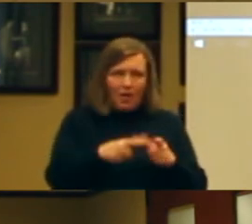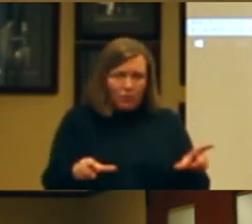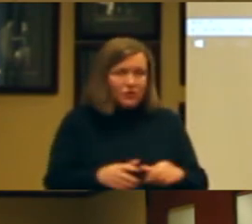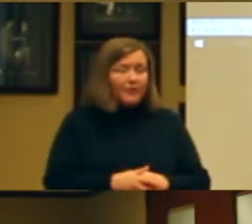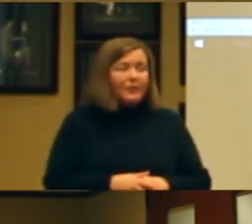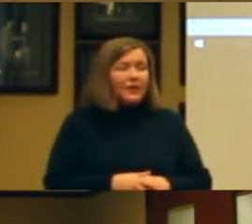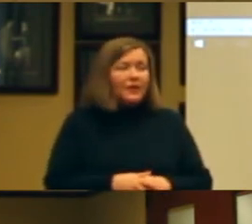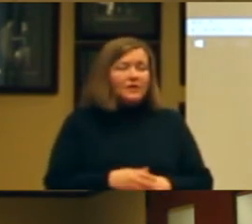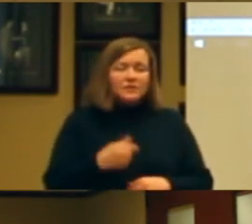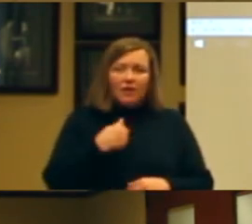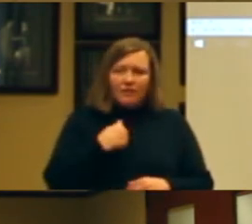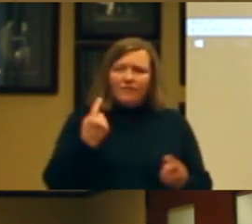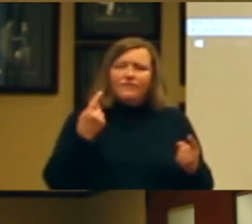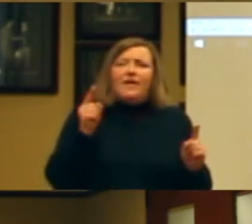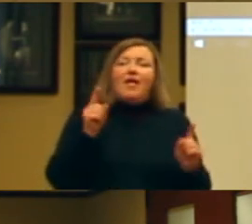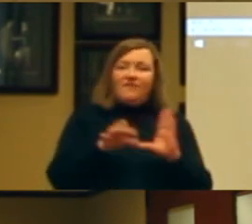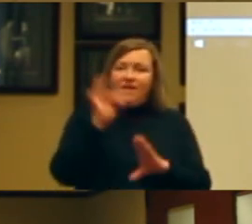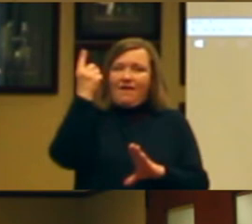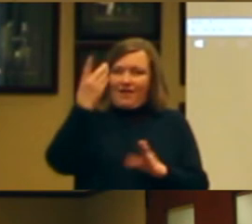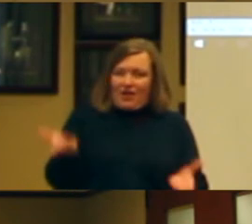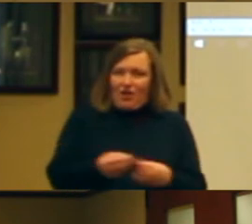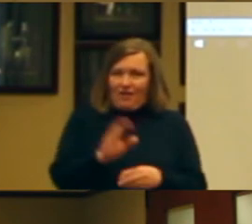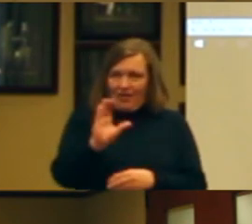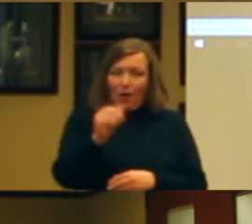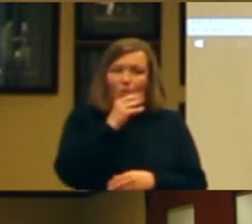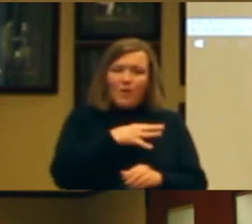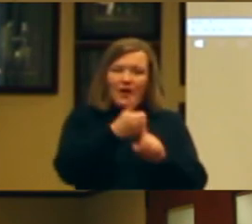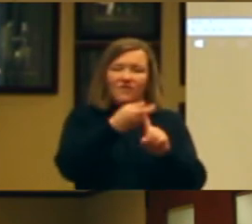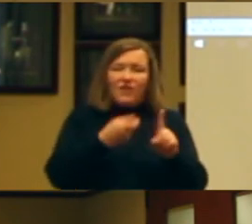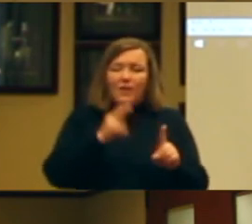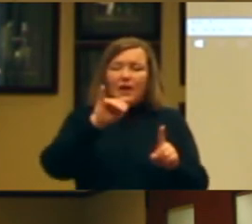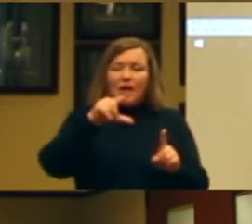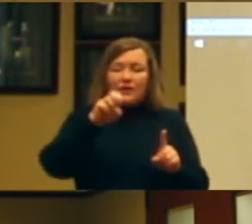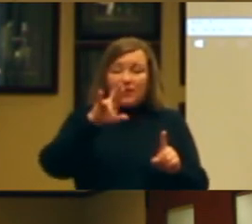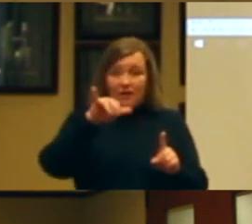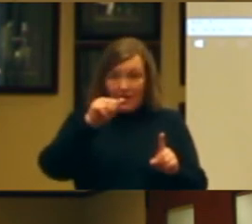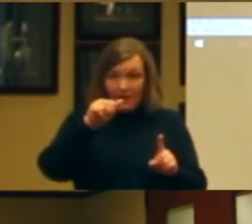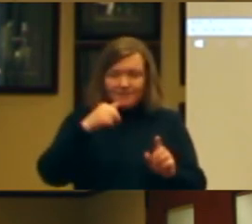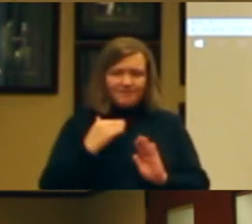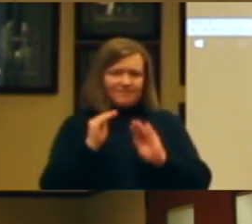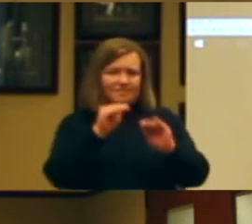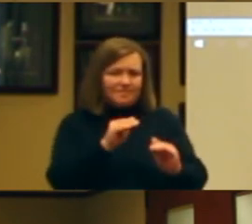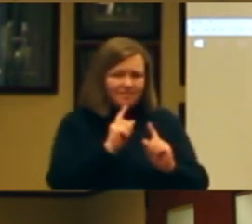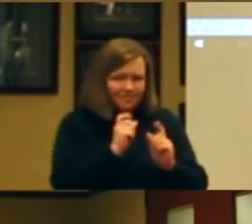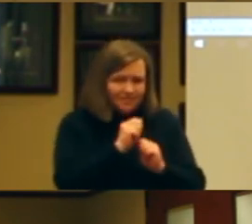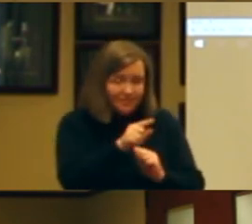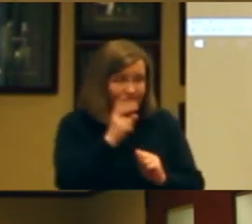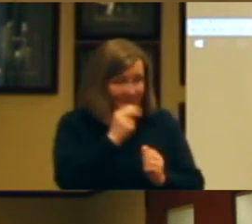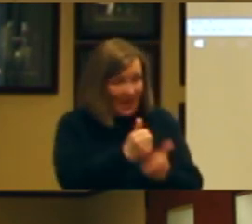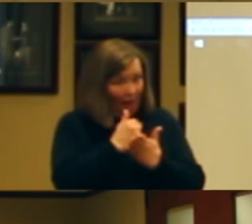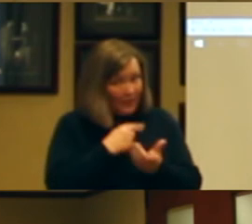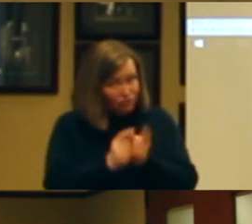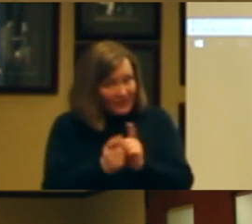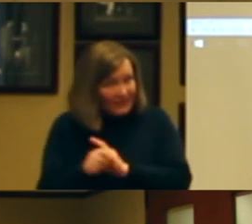So I finally found here in Colombia a woman from Nigeria. So I went to see her to see if she could help